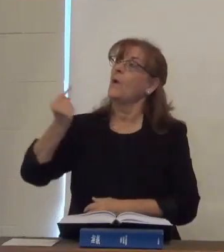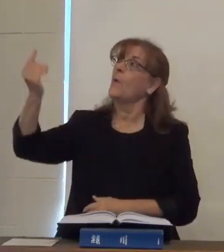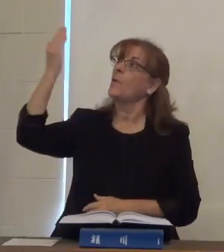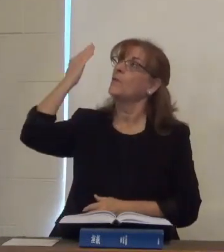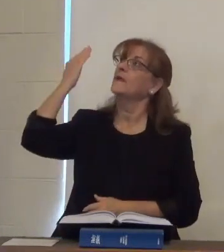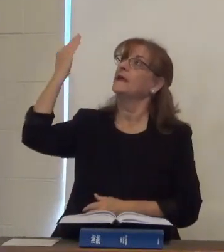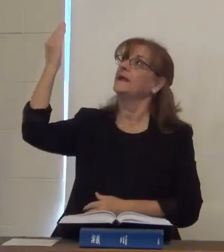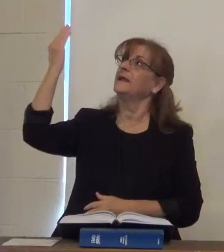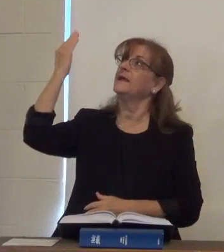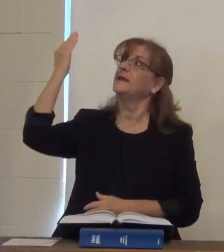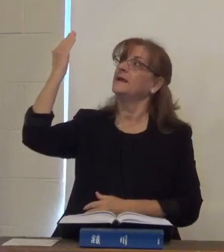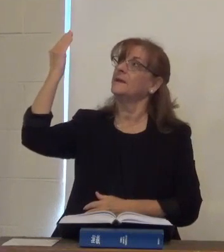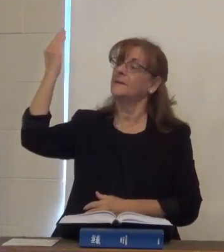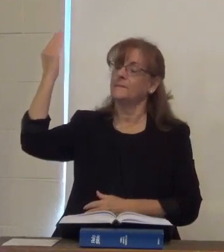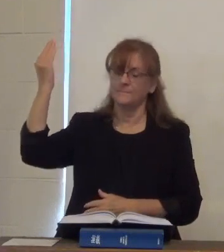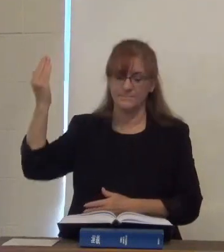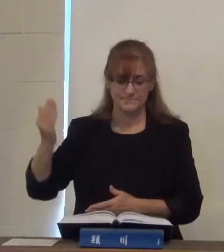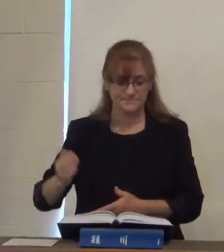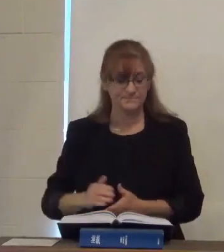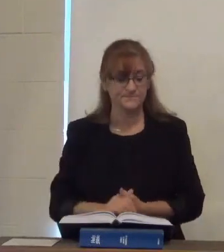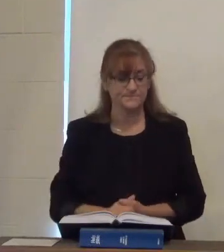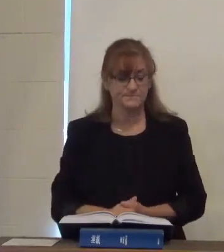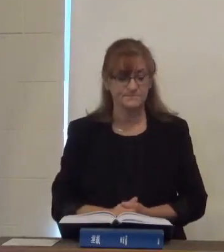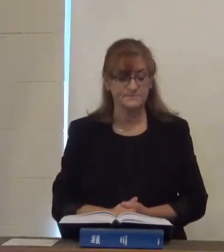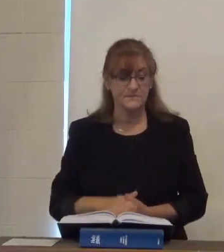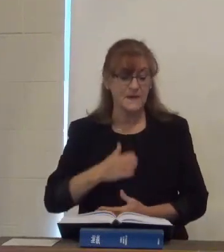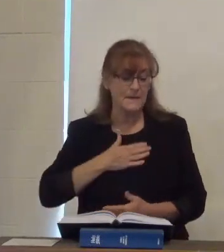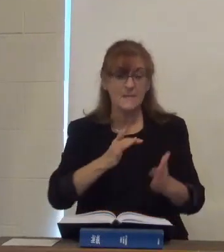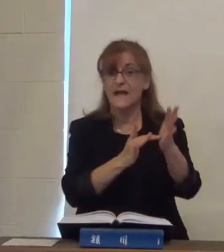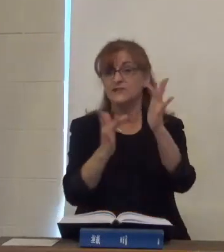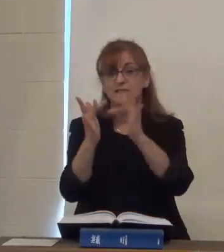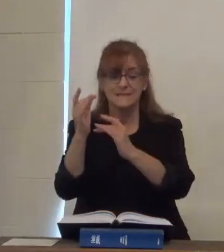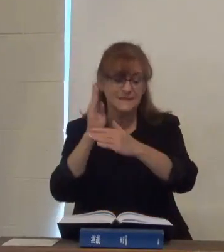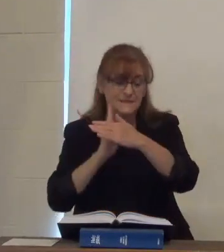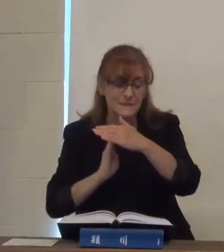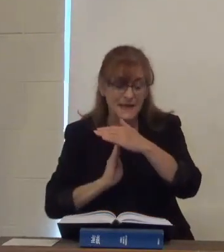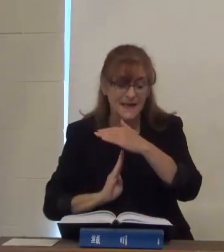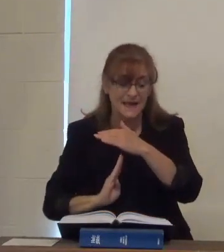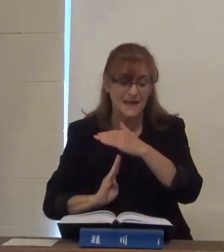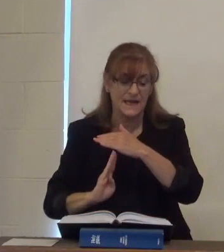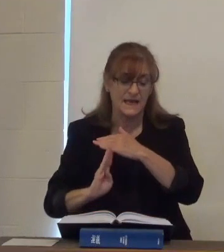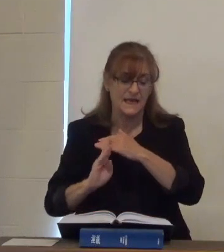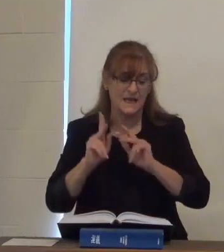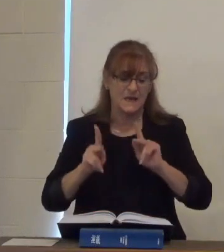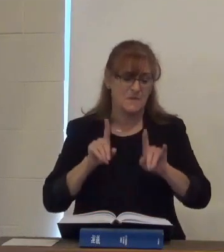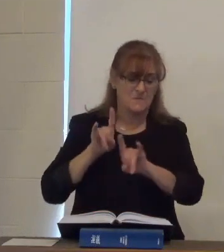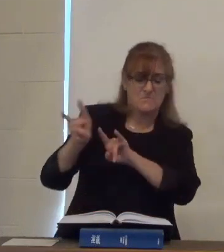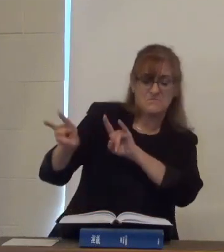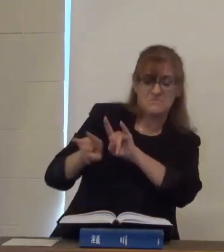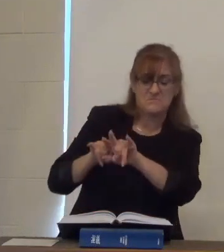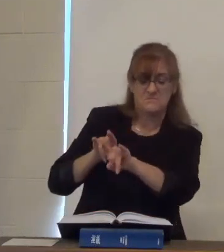adoring only him. My Jesus meek was scorned